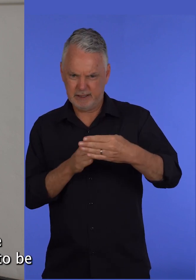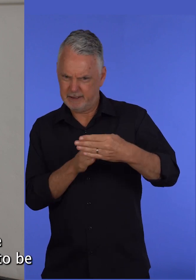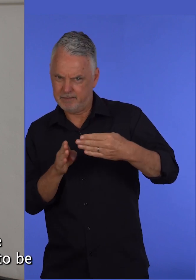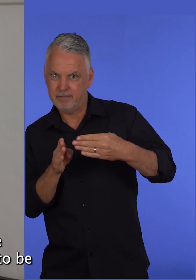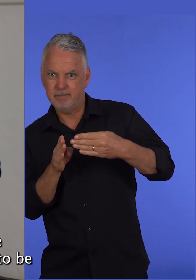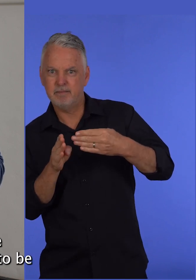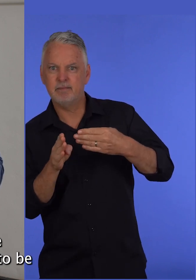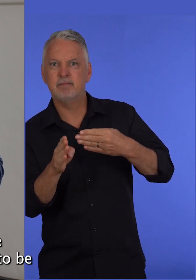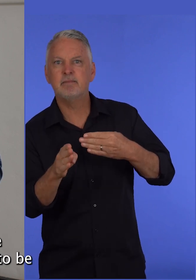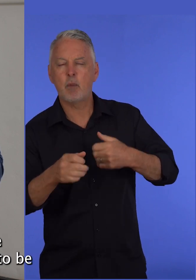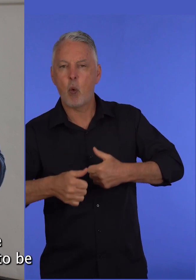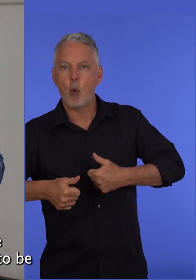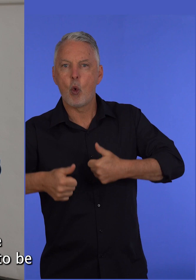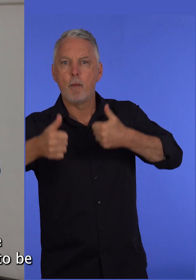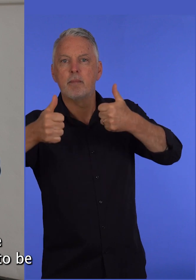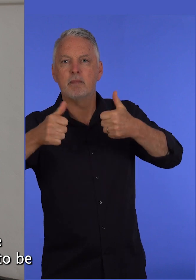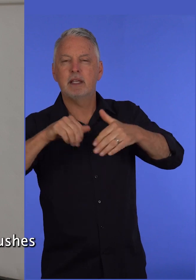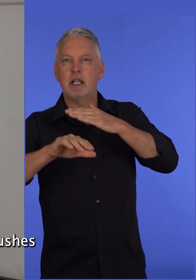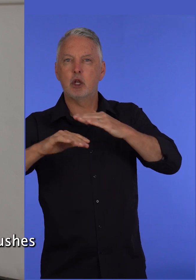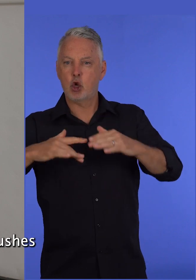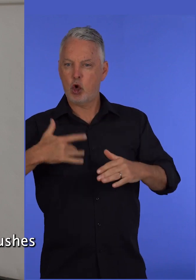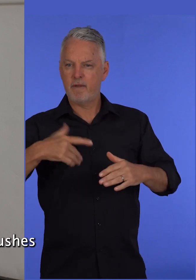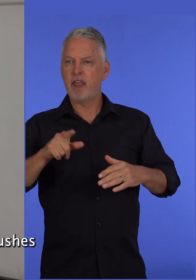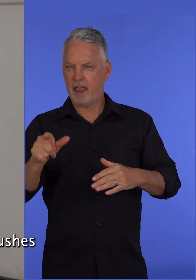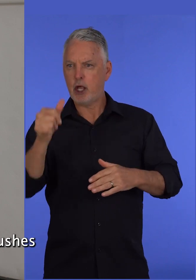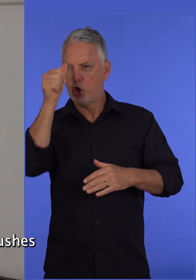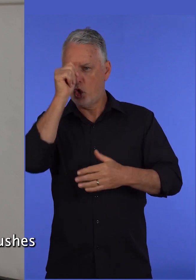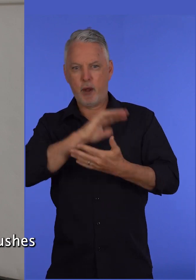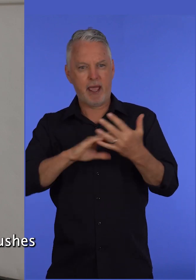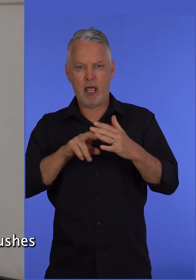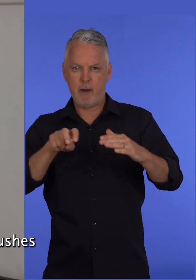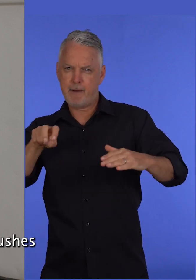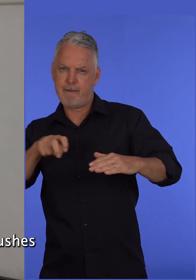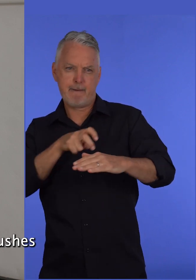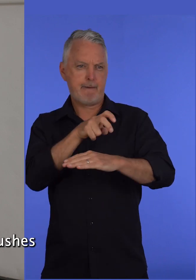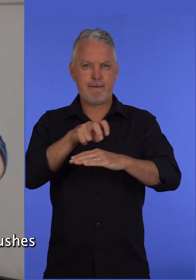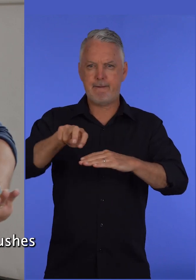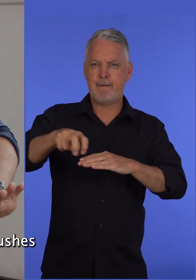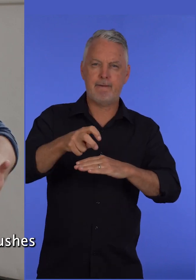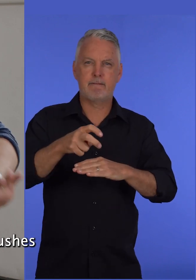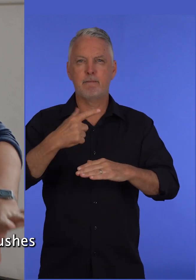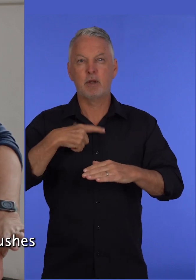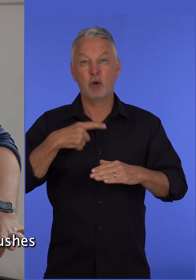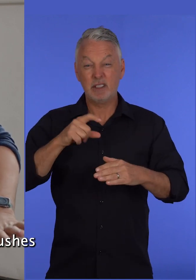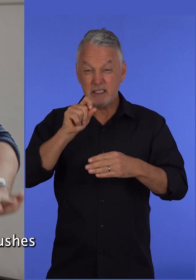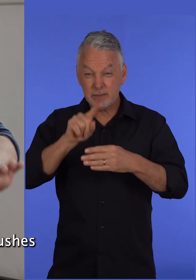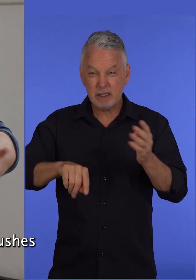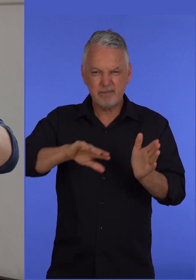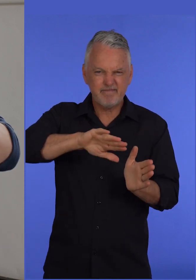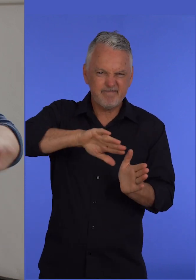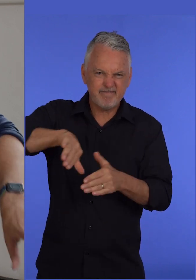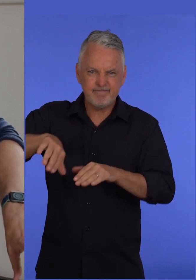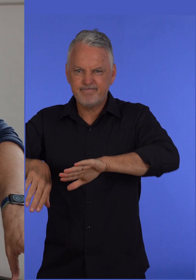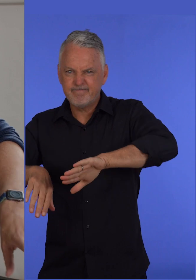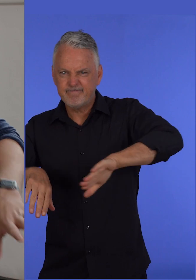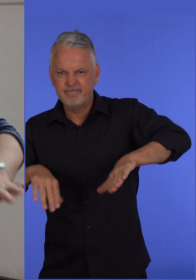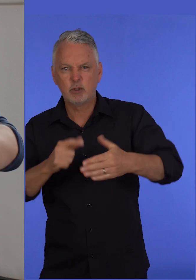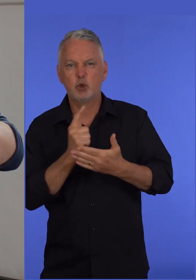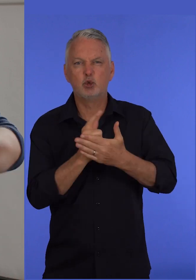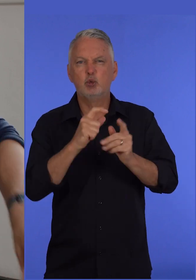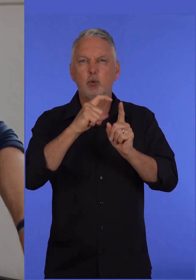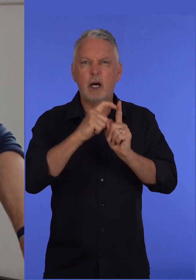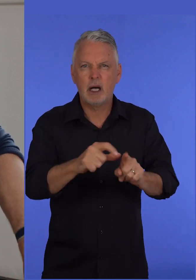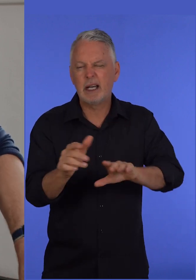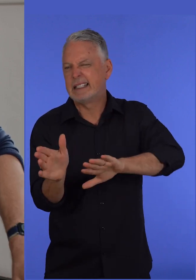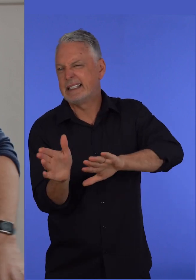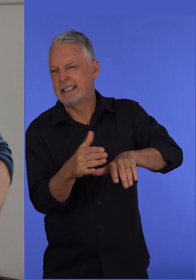to, be who they're meant to be in this space that constantly pushes to the side and says, too hard,